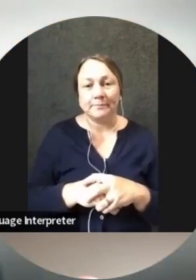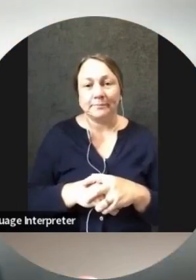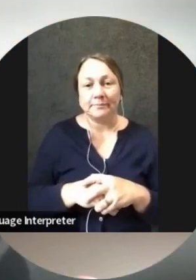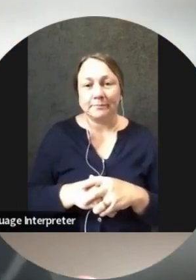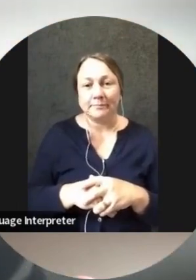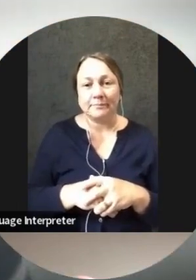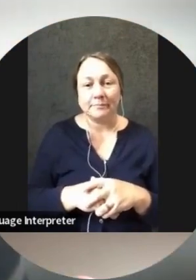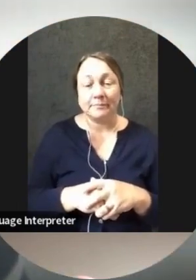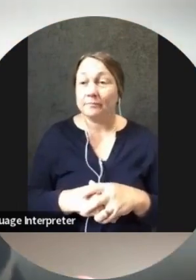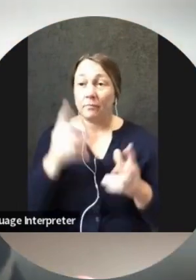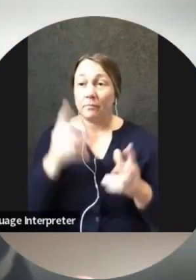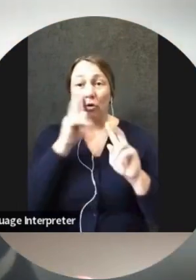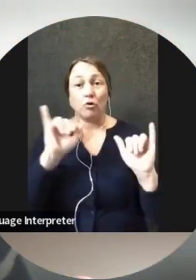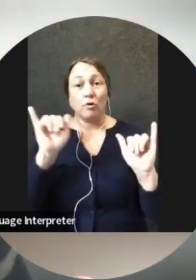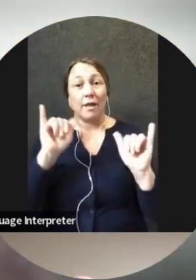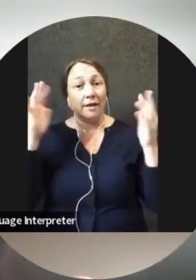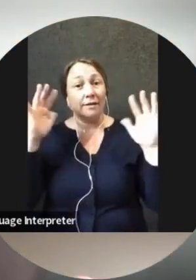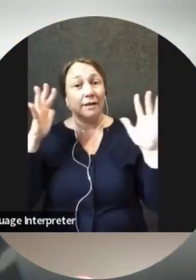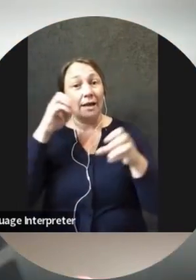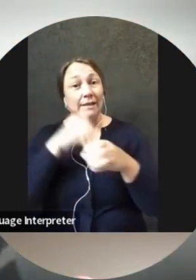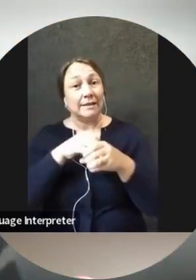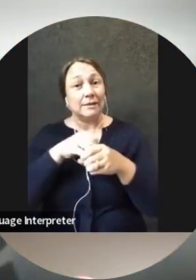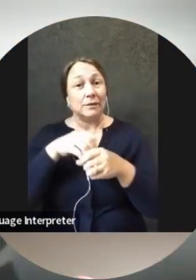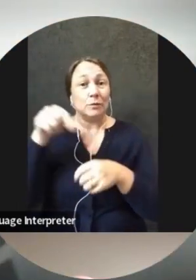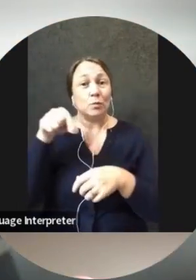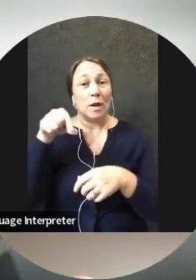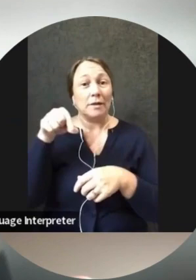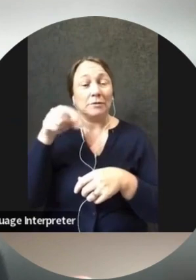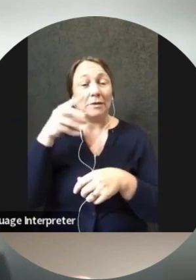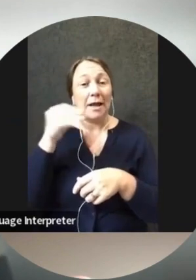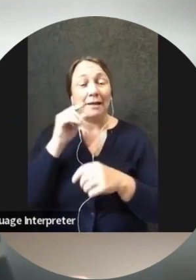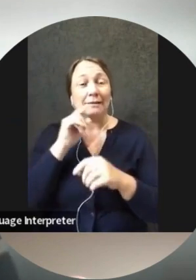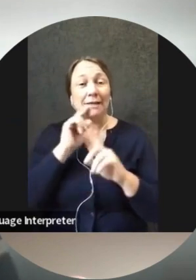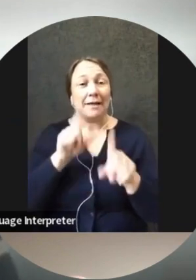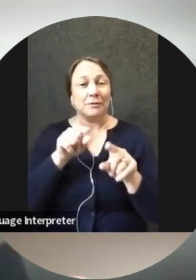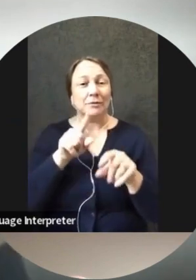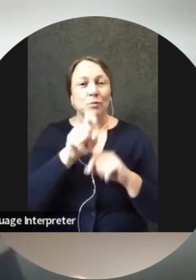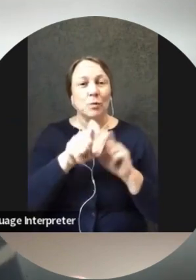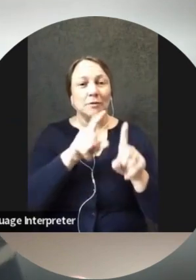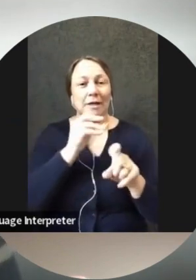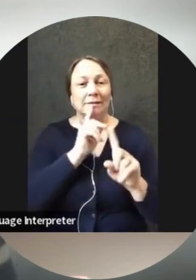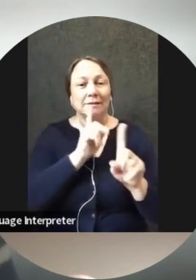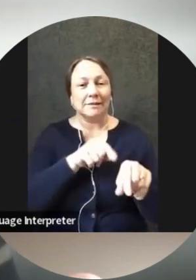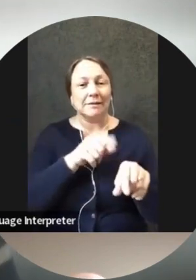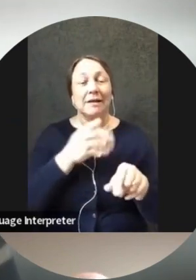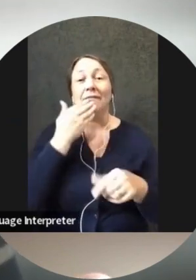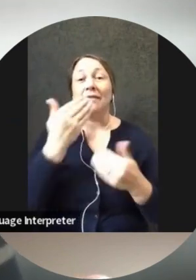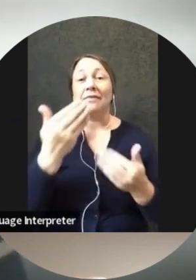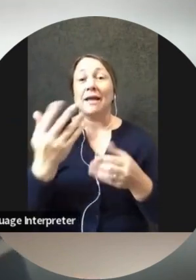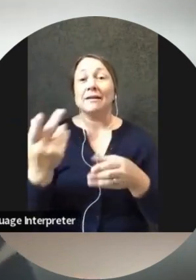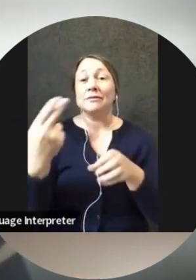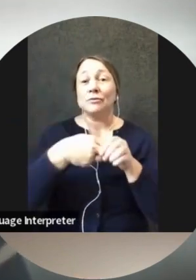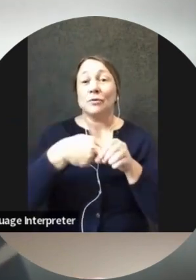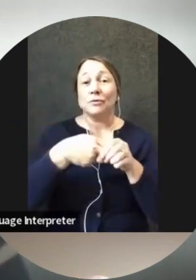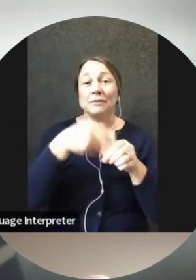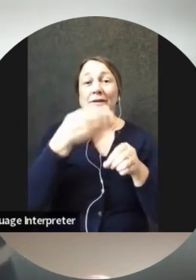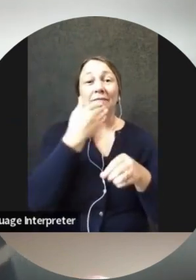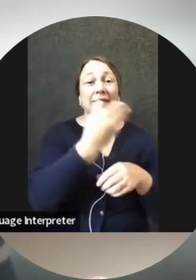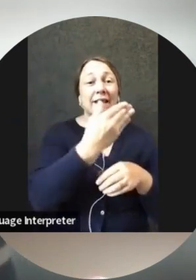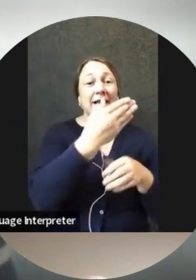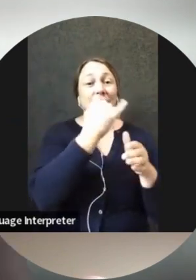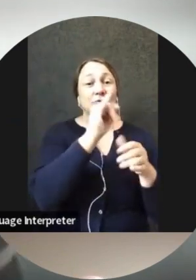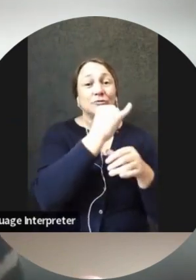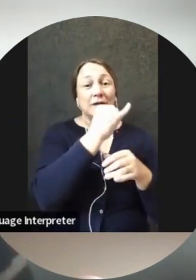Well, it looks like that's everything in the Q&A. Thanks everybody so much for attending this webinar. Thanks again, Janice King from New Orleans Sign